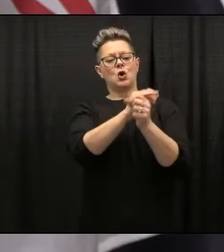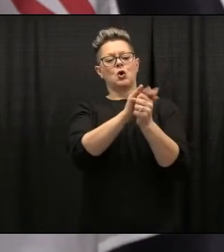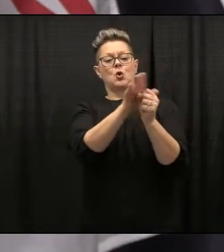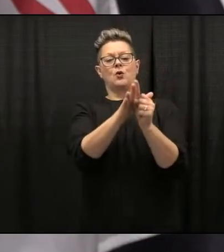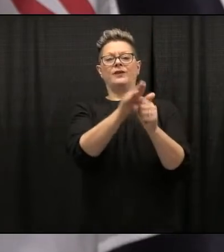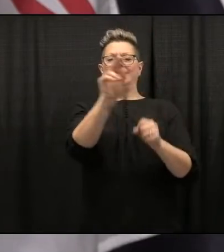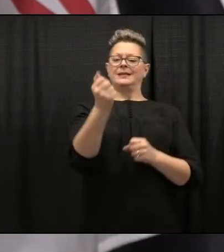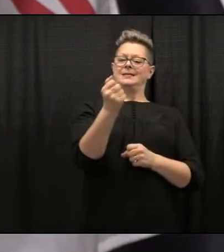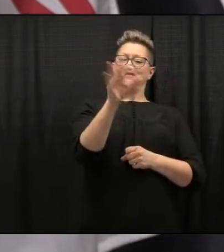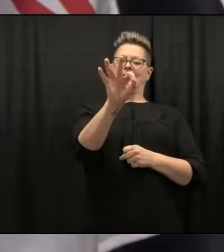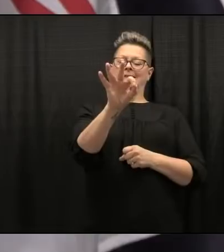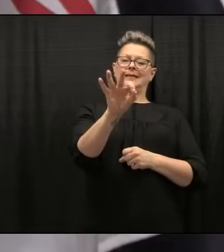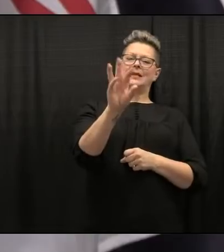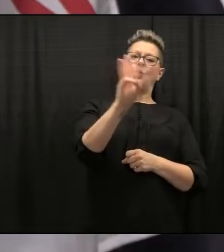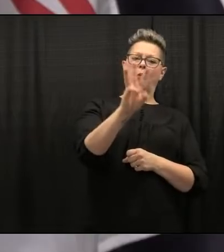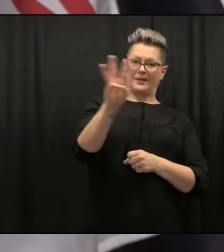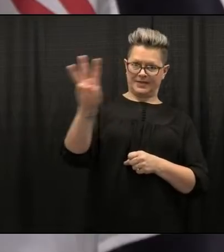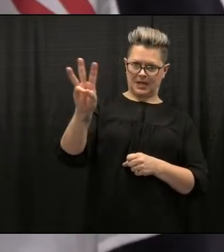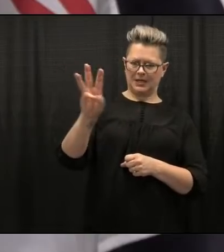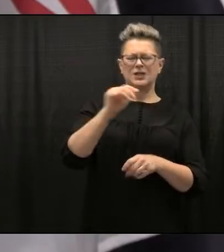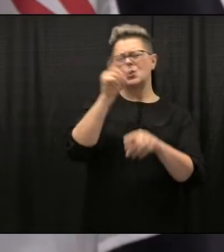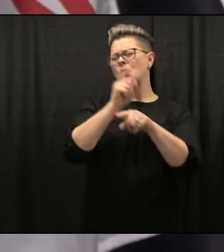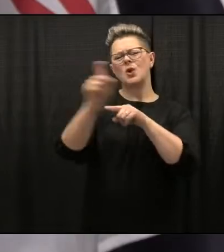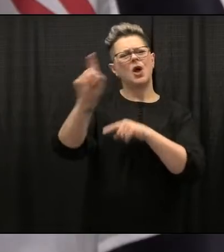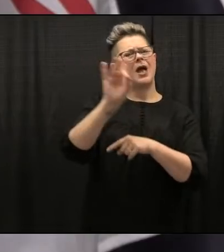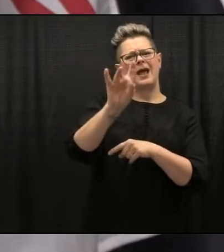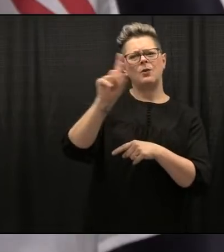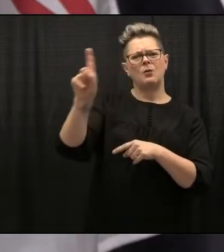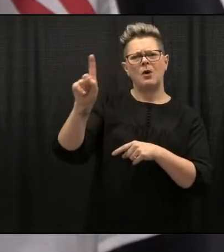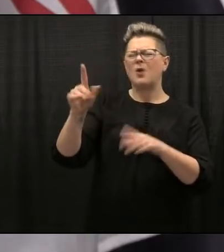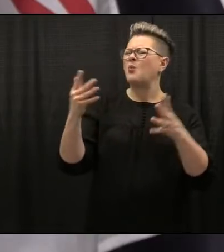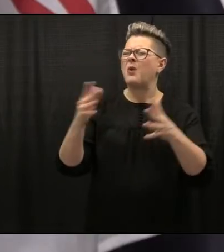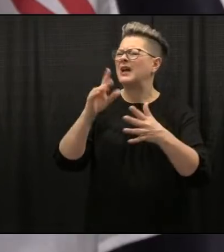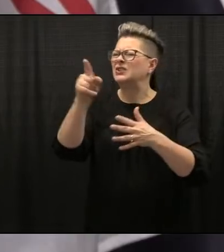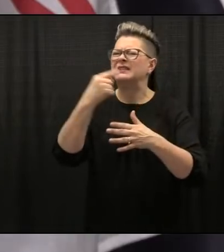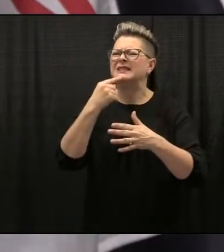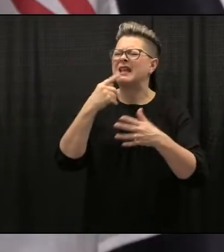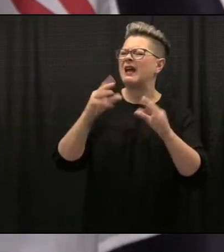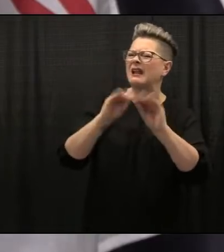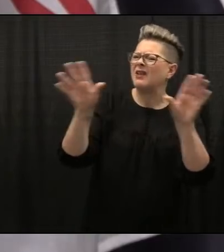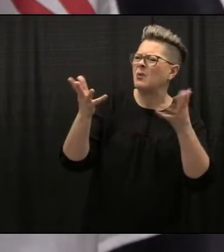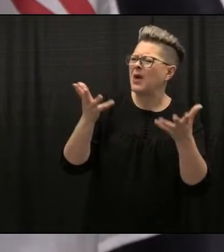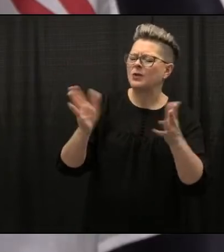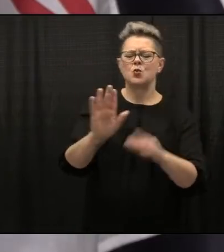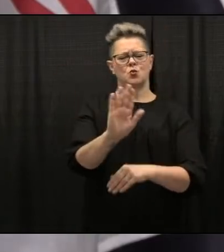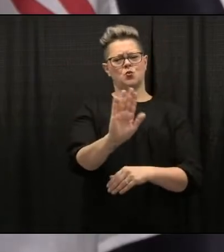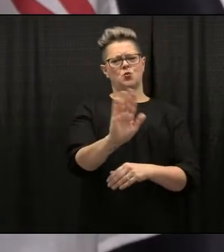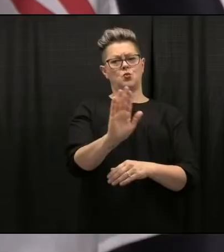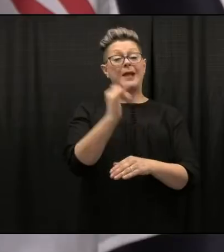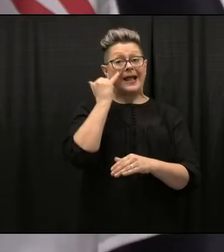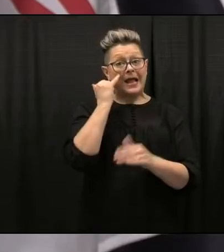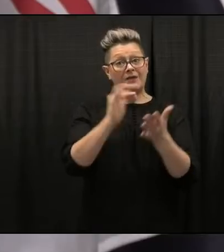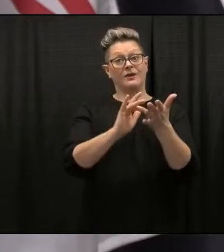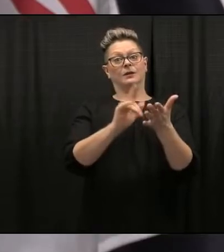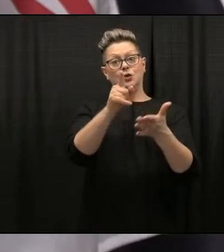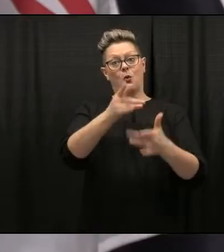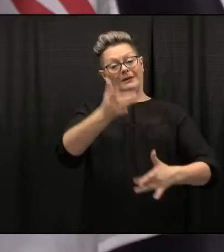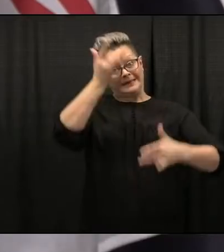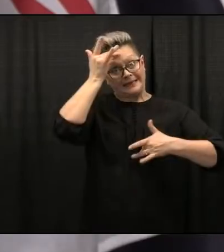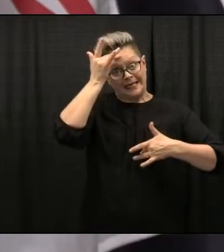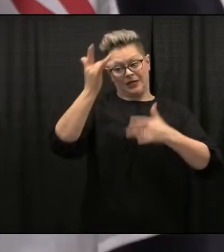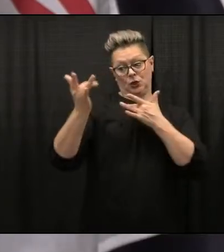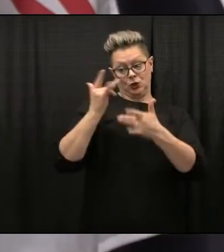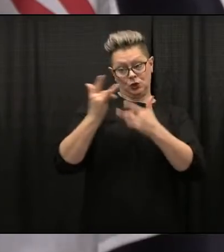COVID-19 website. Please do not call 811 for clarification unless you have a medical concern and you